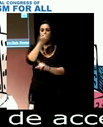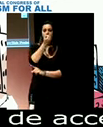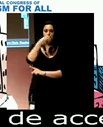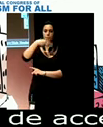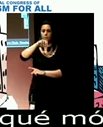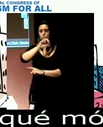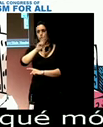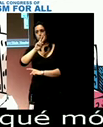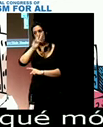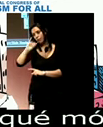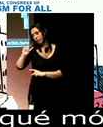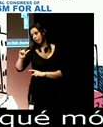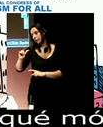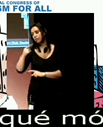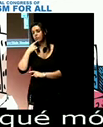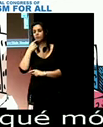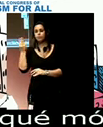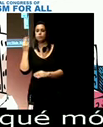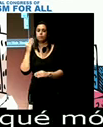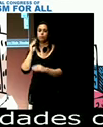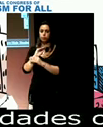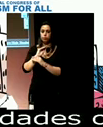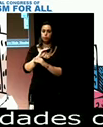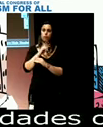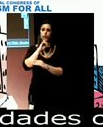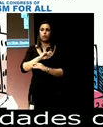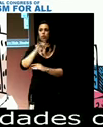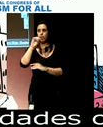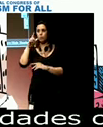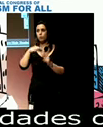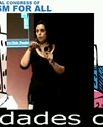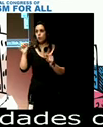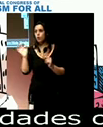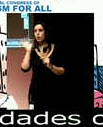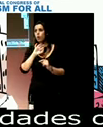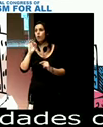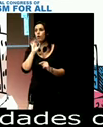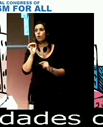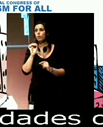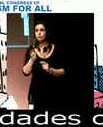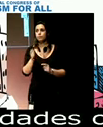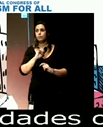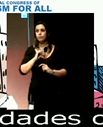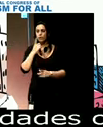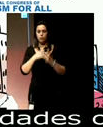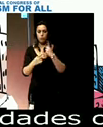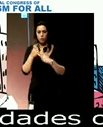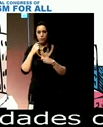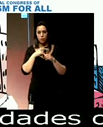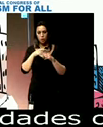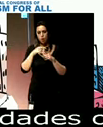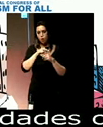and all this information you can get it at the A portal from